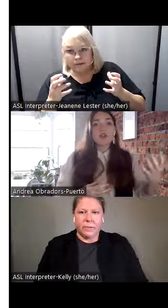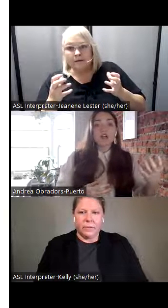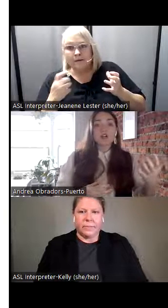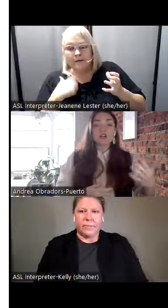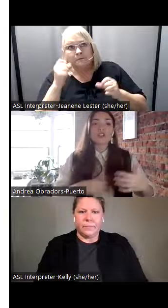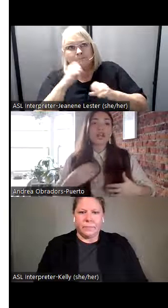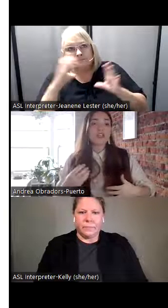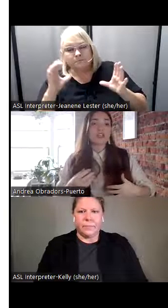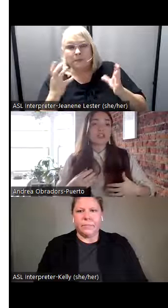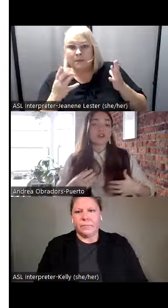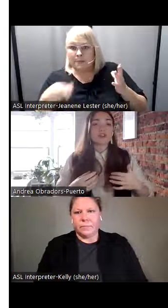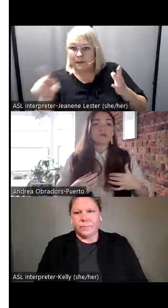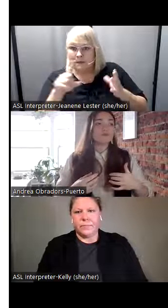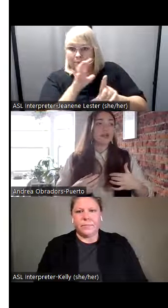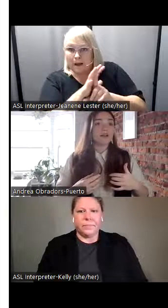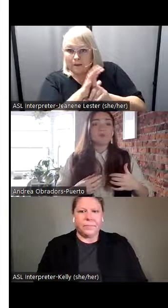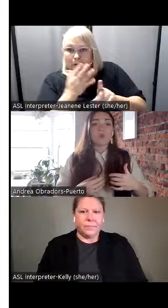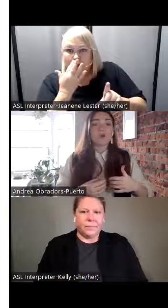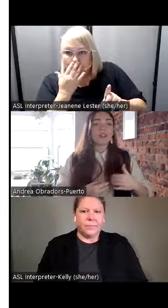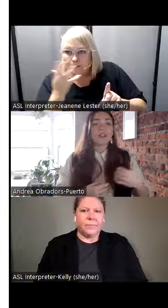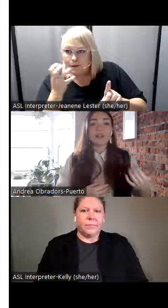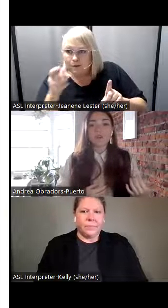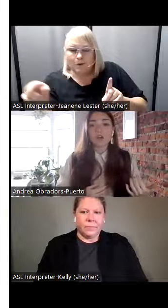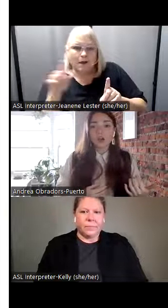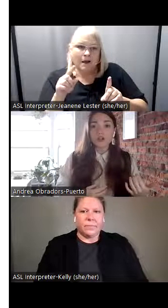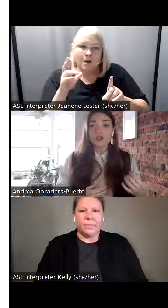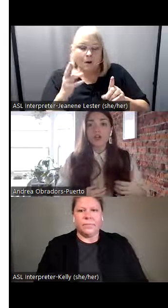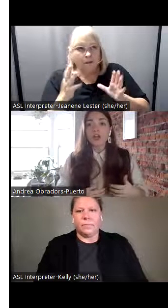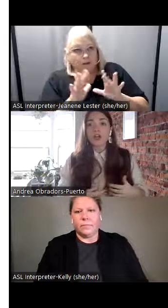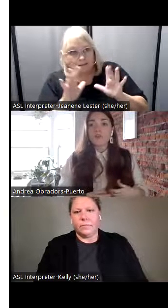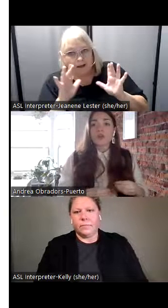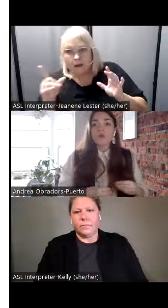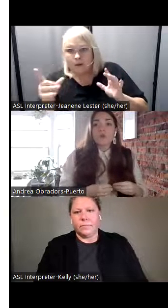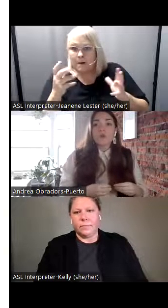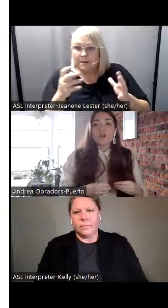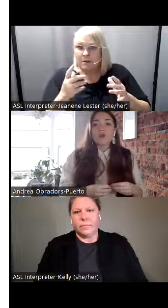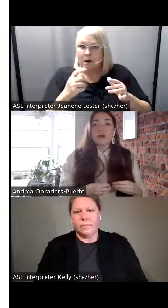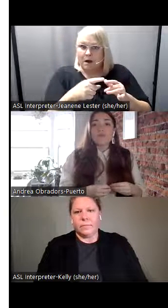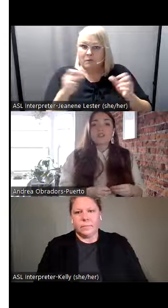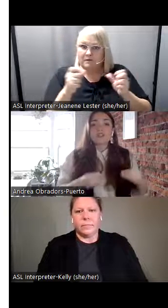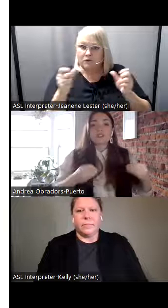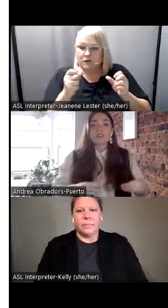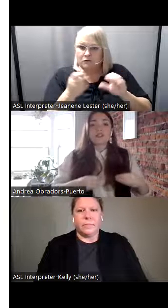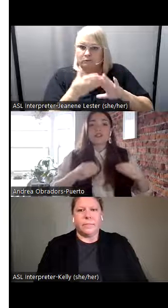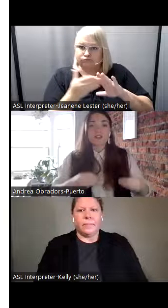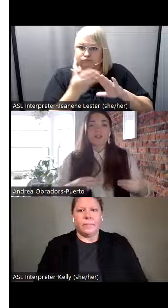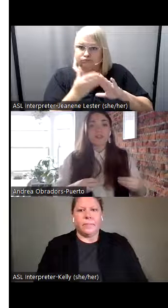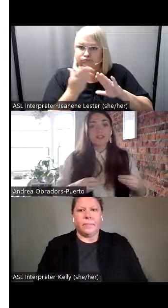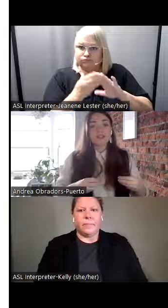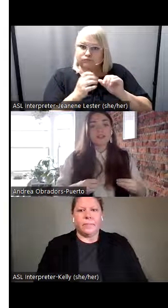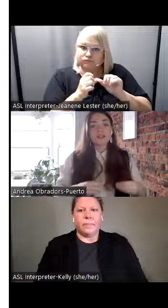this color or shinier, or I want it to last for longer. We want to have this certain